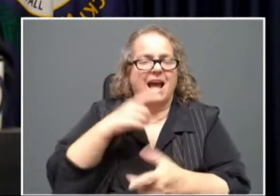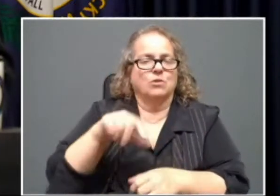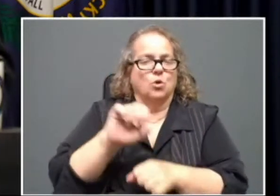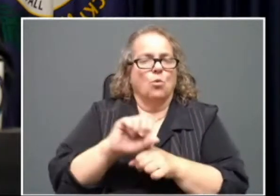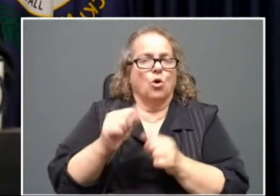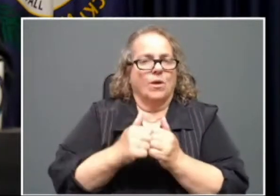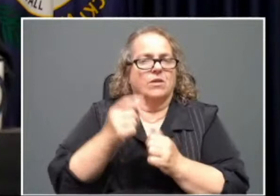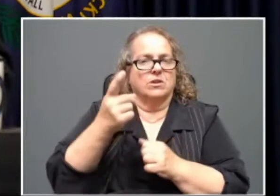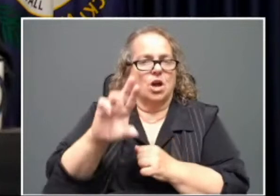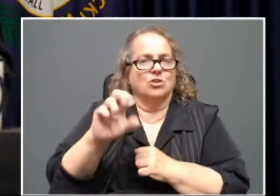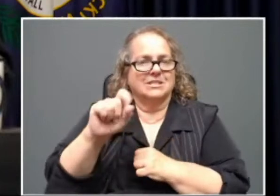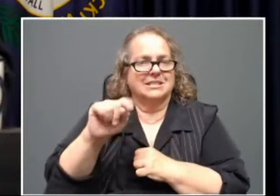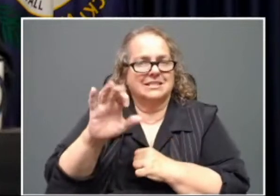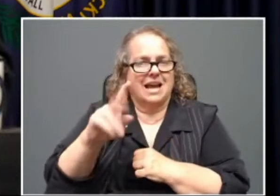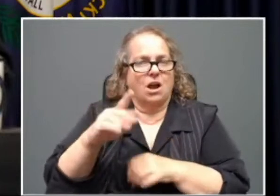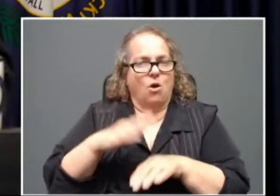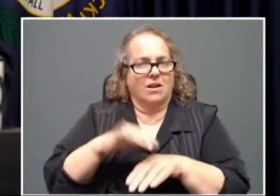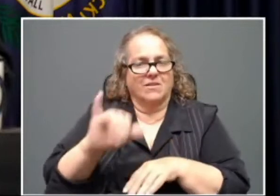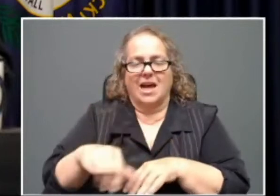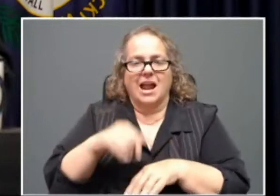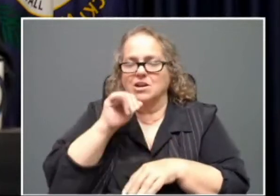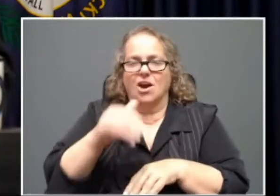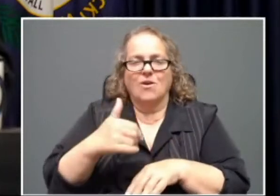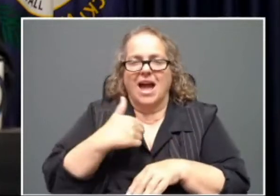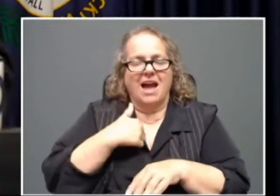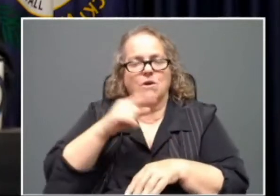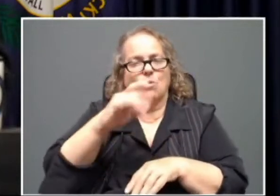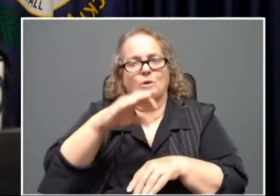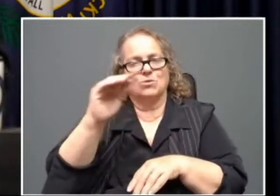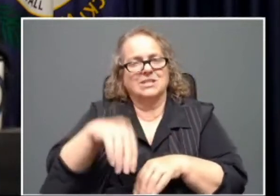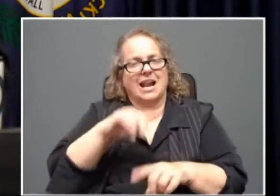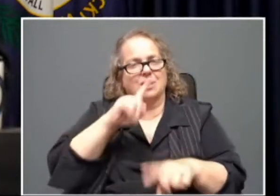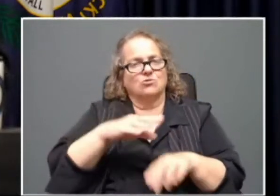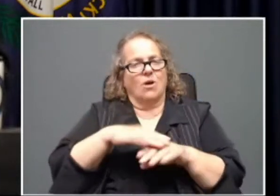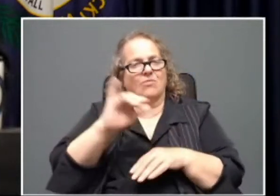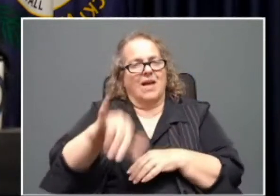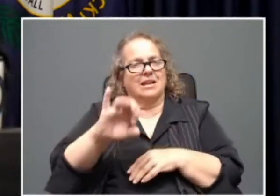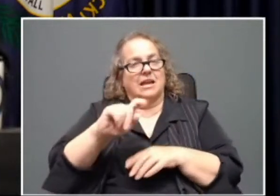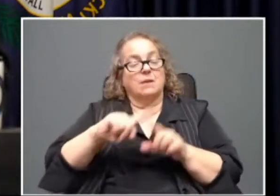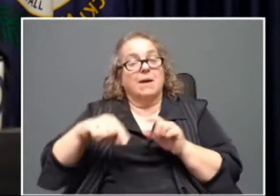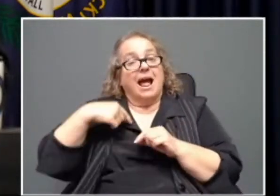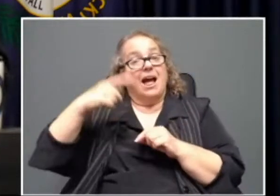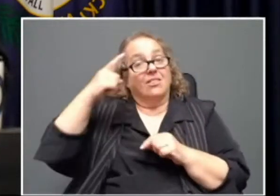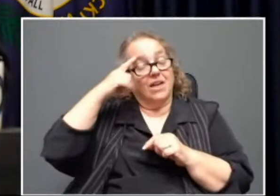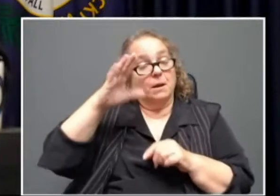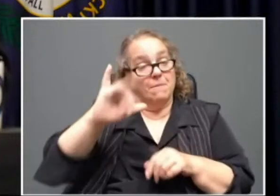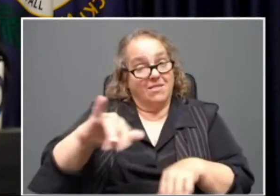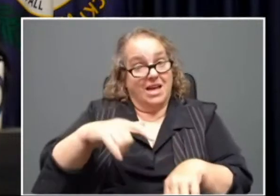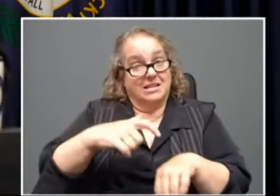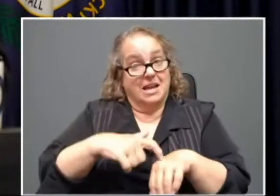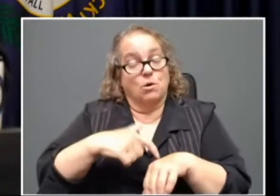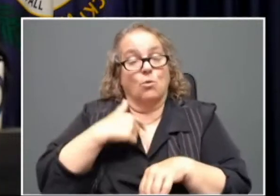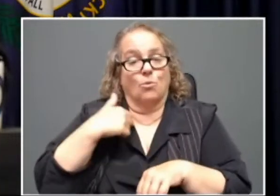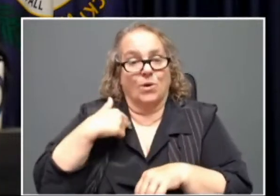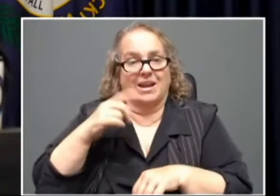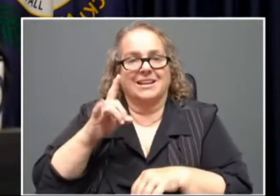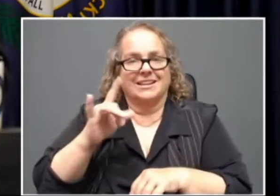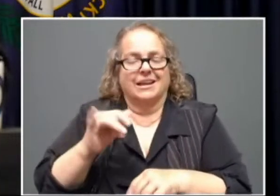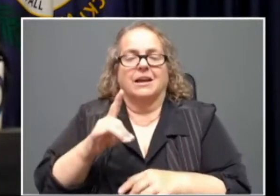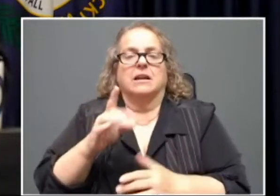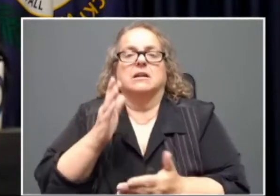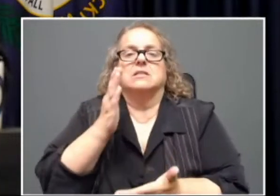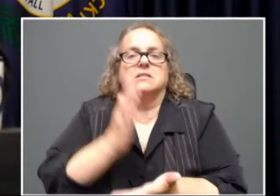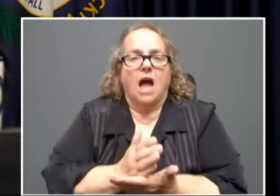a definitive answer yet. I do think by that time, we've pulled back temperature checks at most